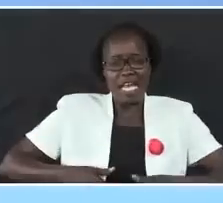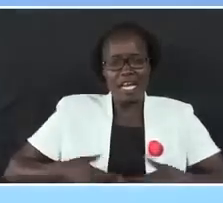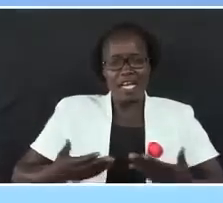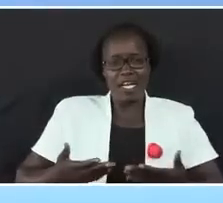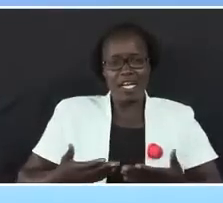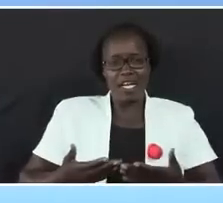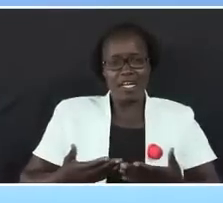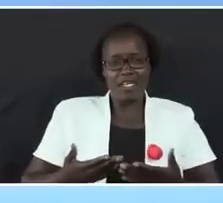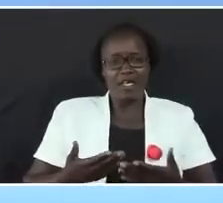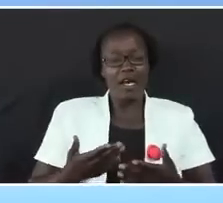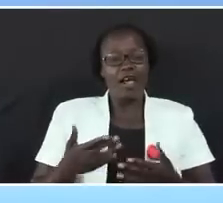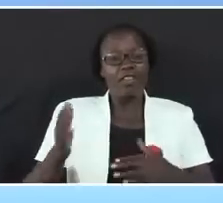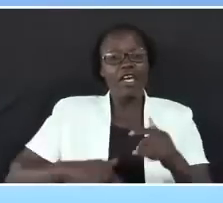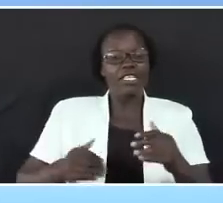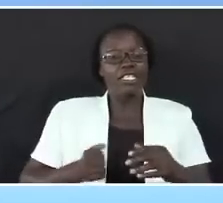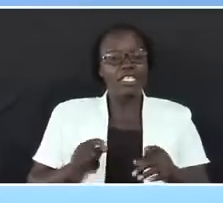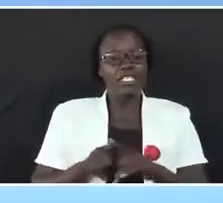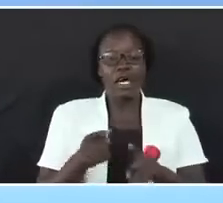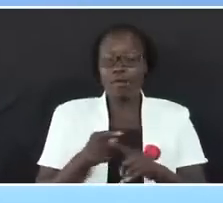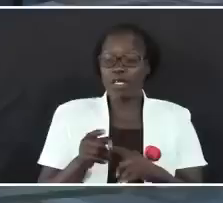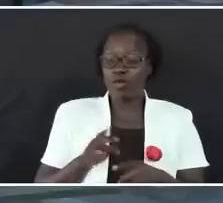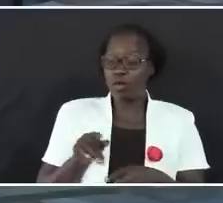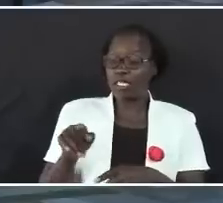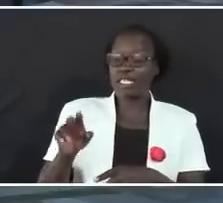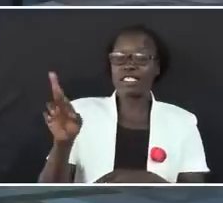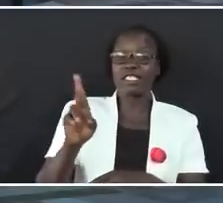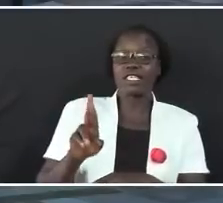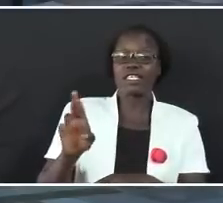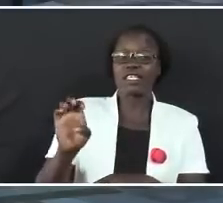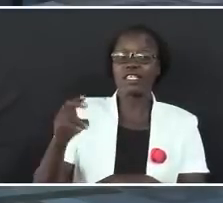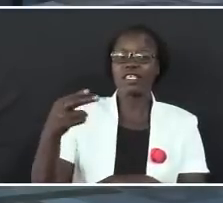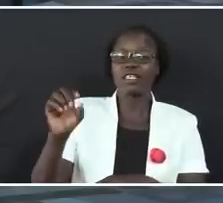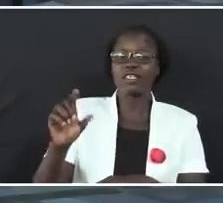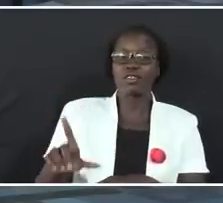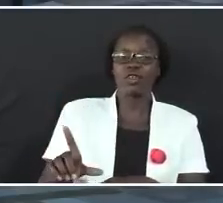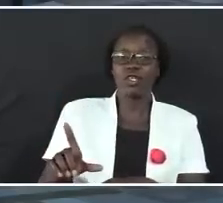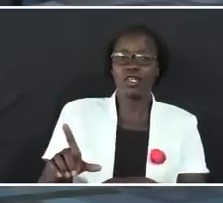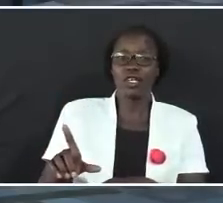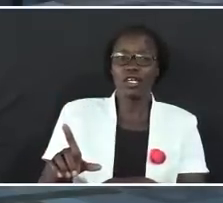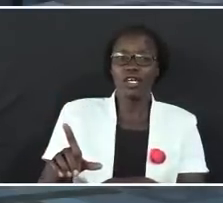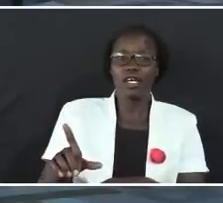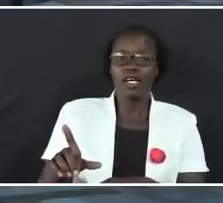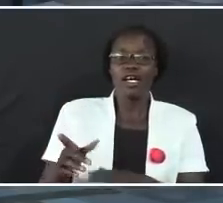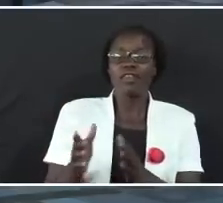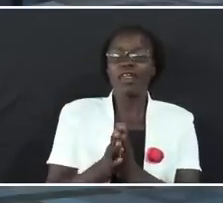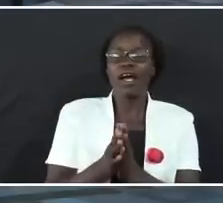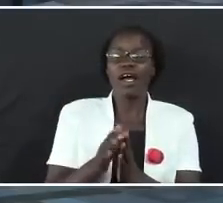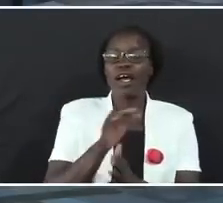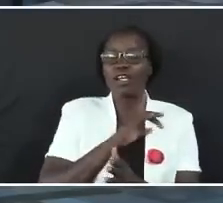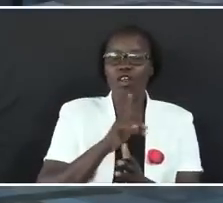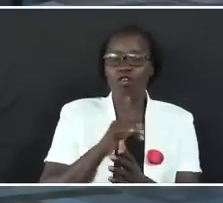sister. But you see, Rachel, the Lord denied him the fruit of the womb.